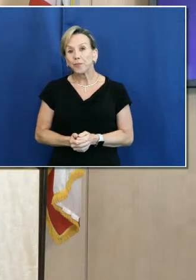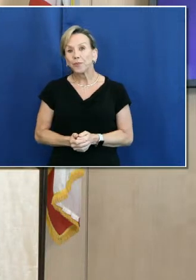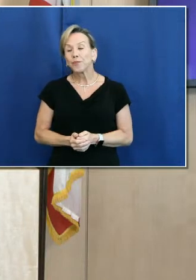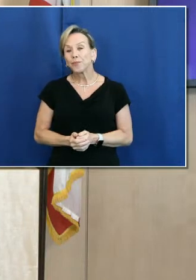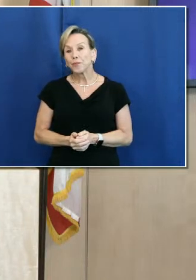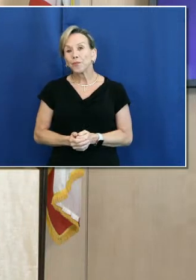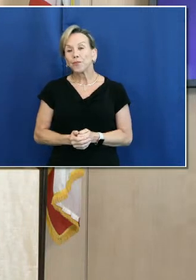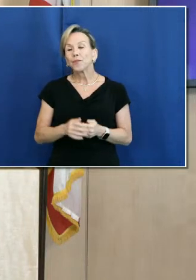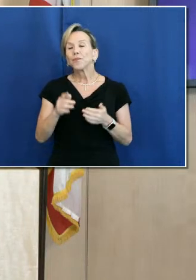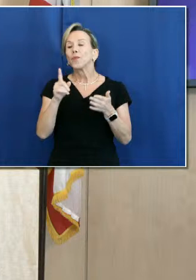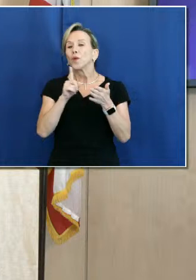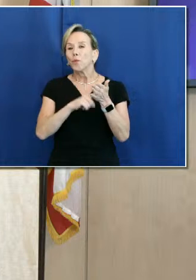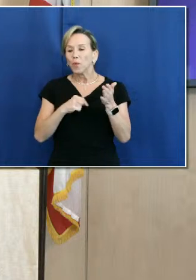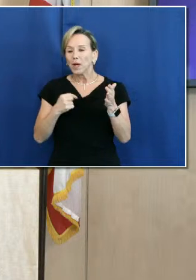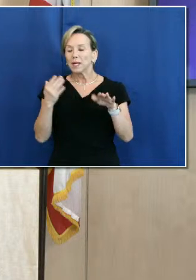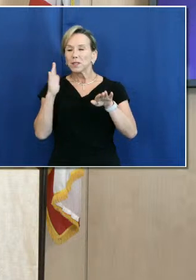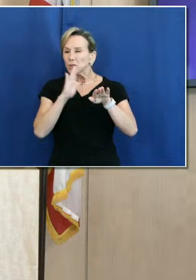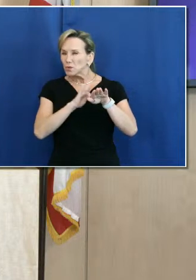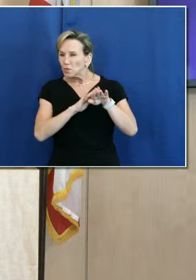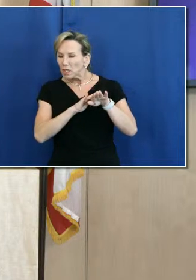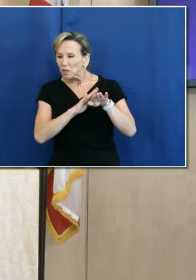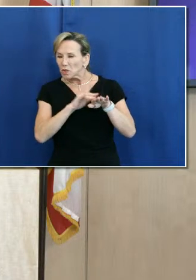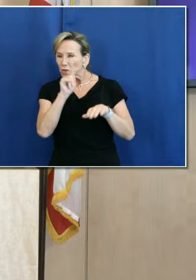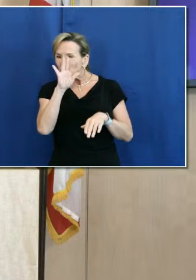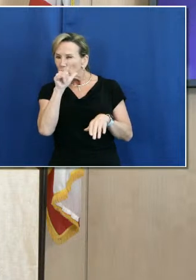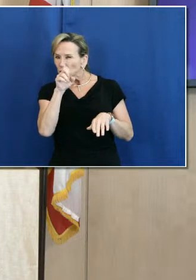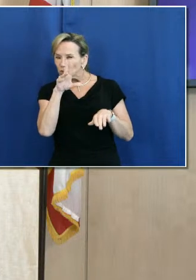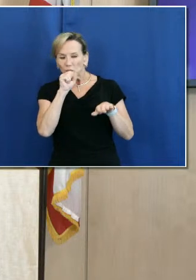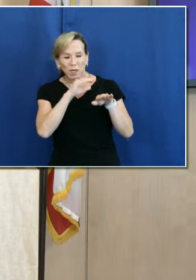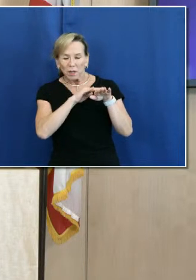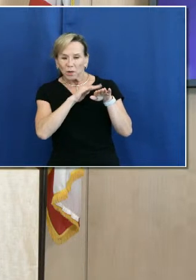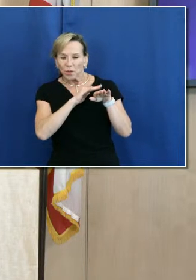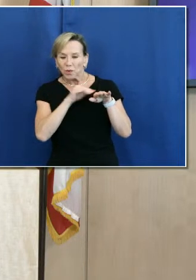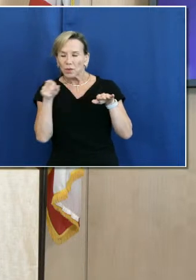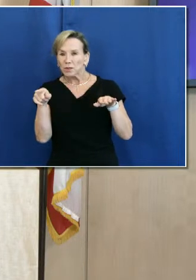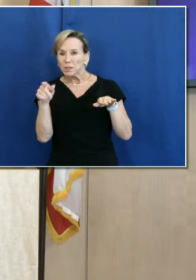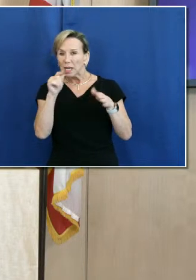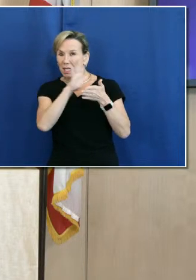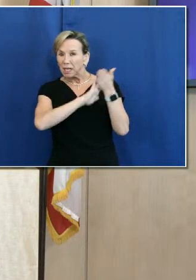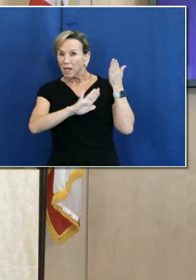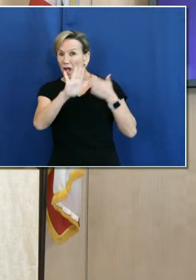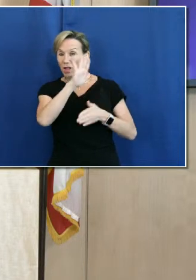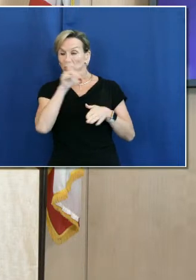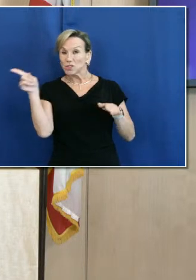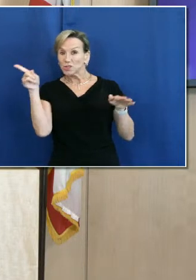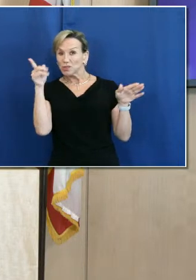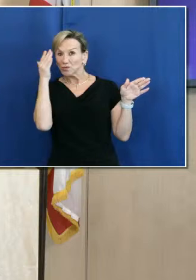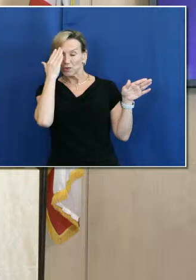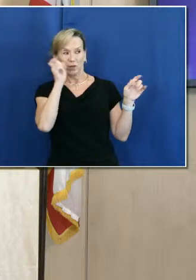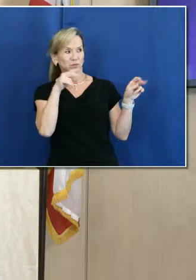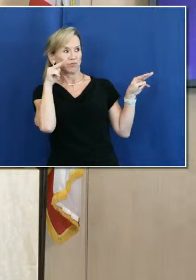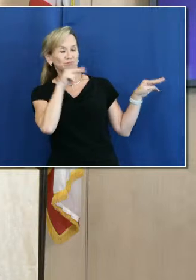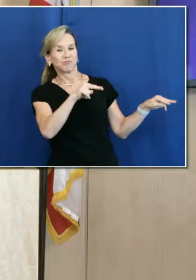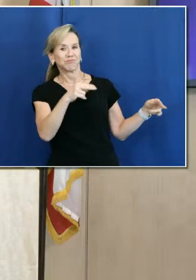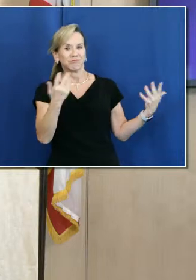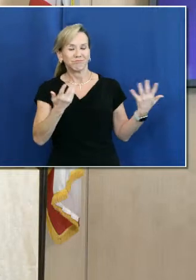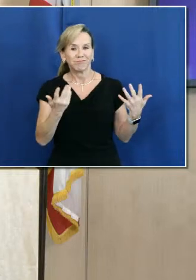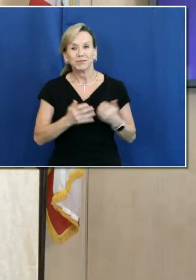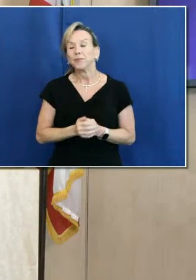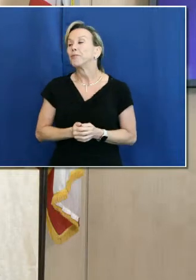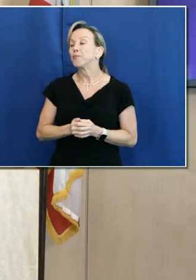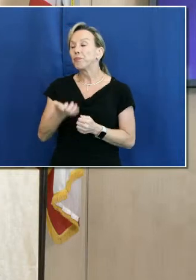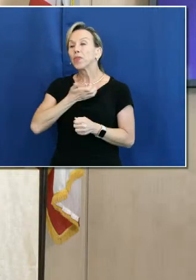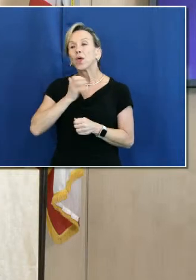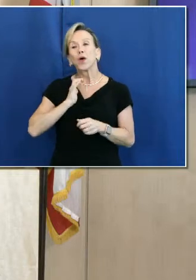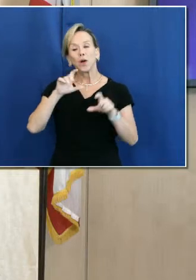what triggers is the county on the lookout for at college campuses? Well, the triggers that we have on